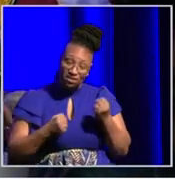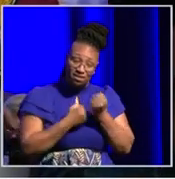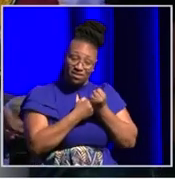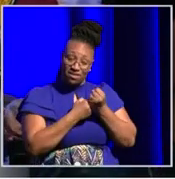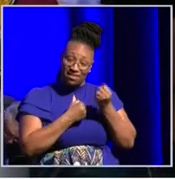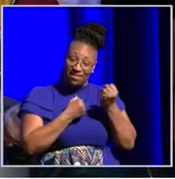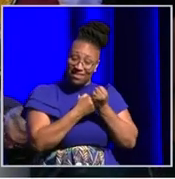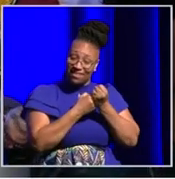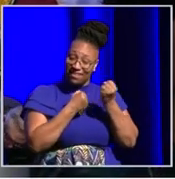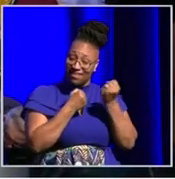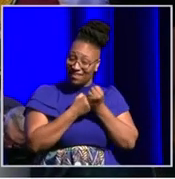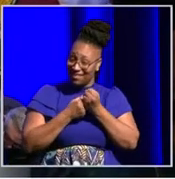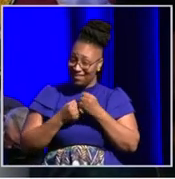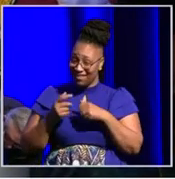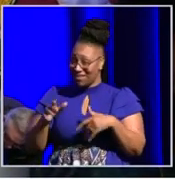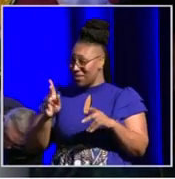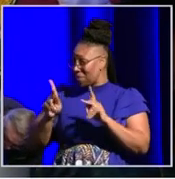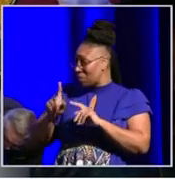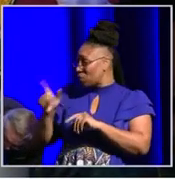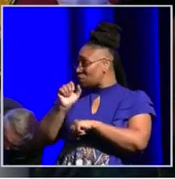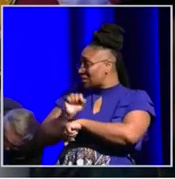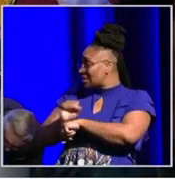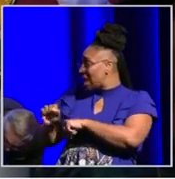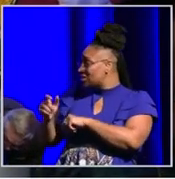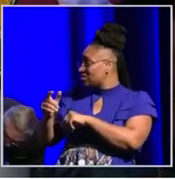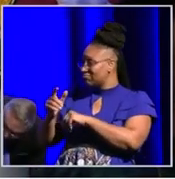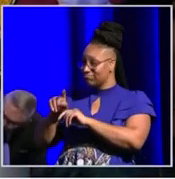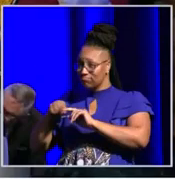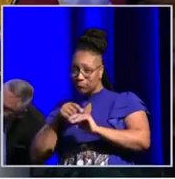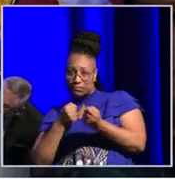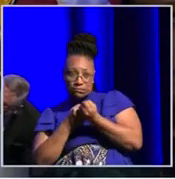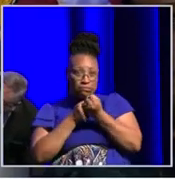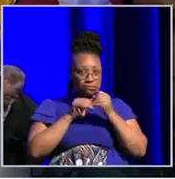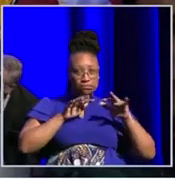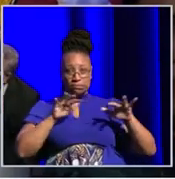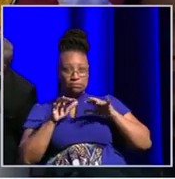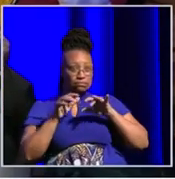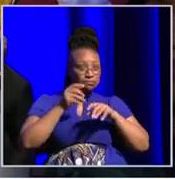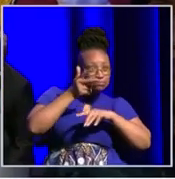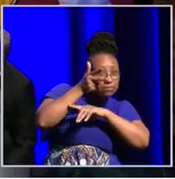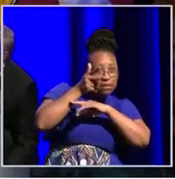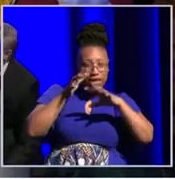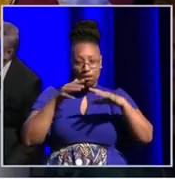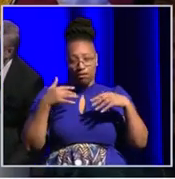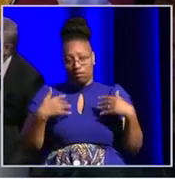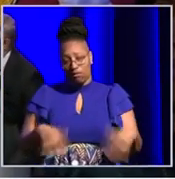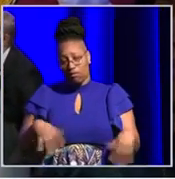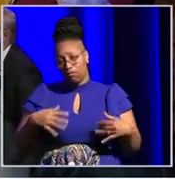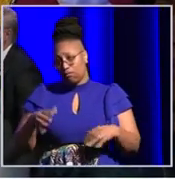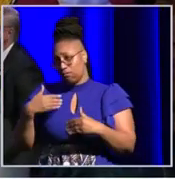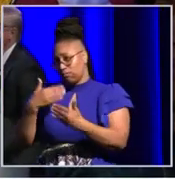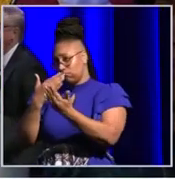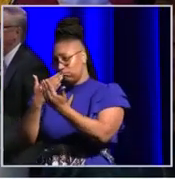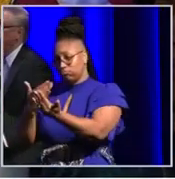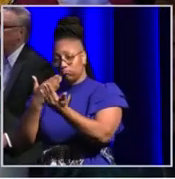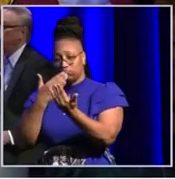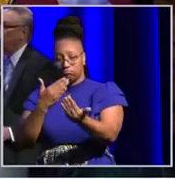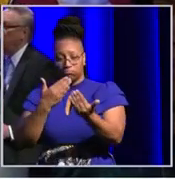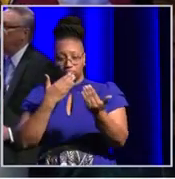been there for me more than I could ever ask. Also, I want to thank you,